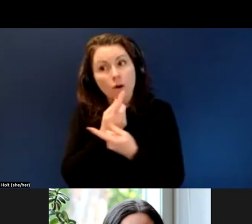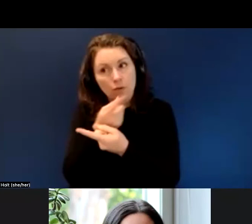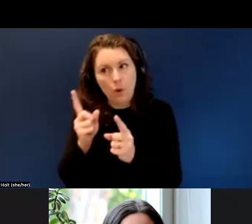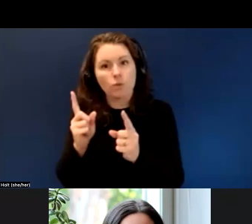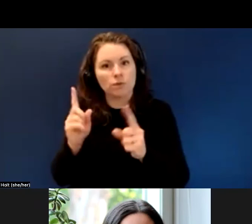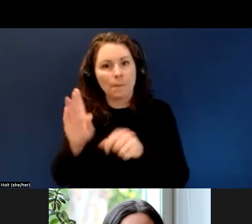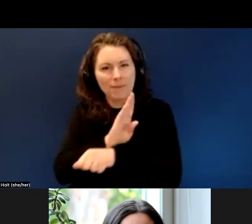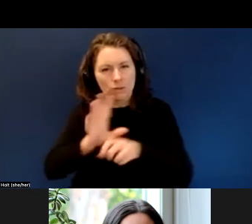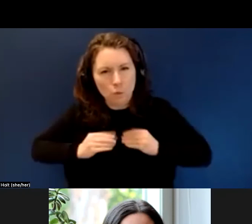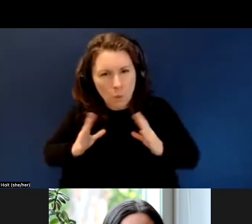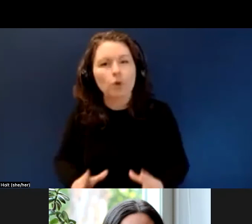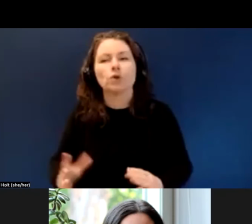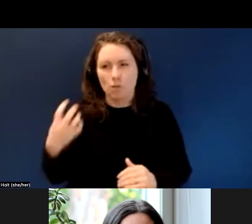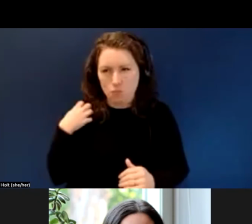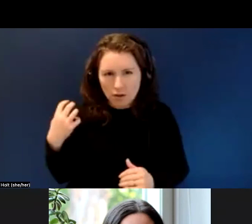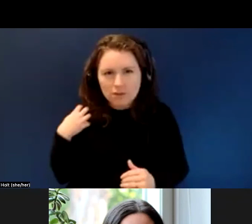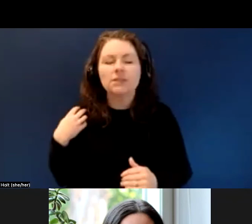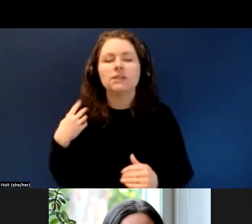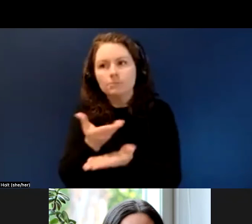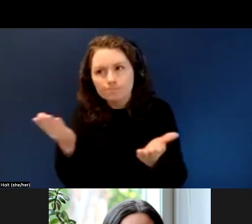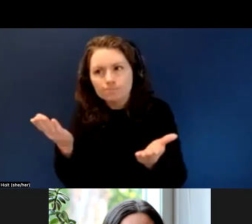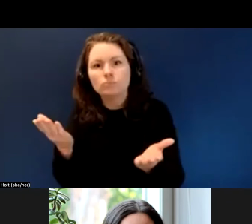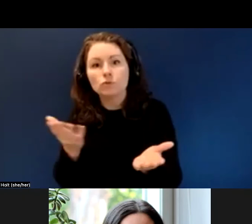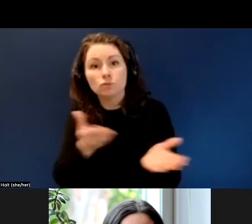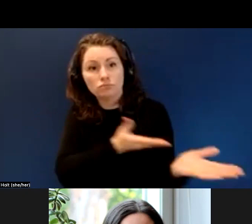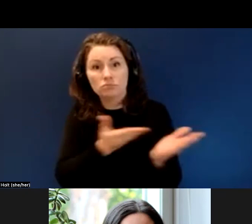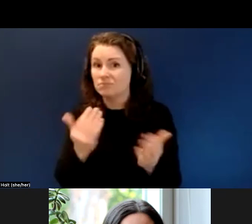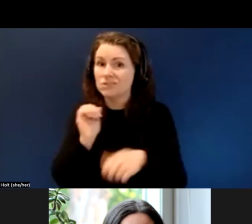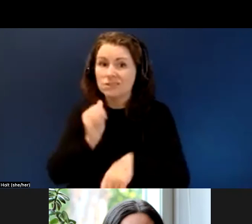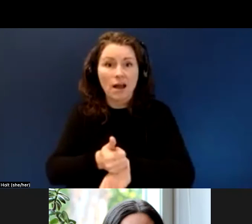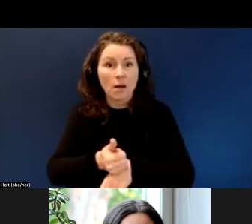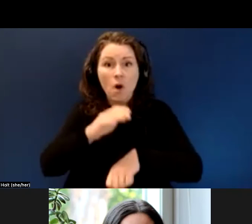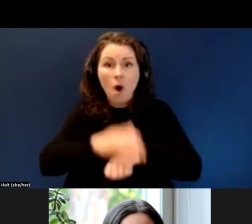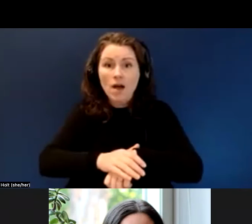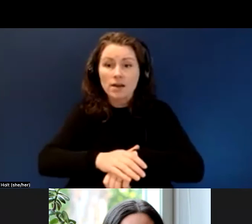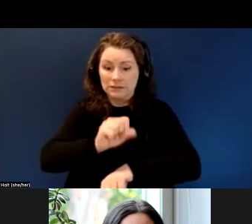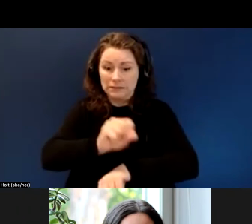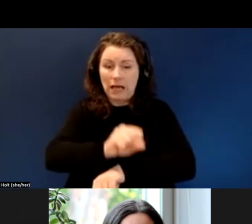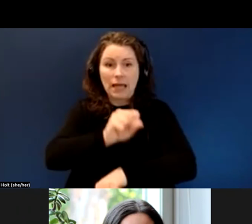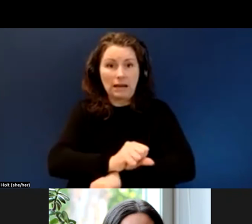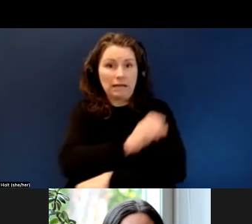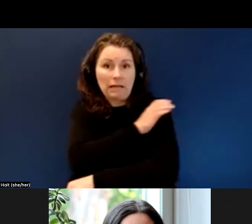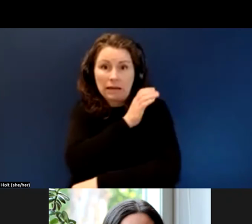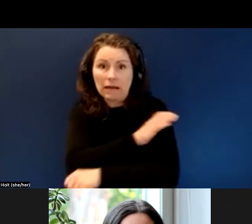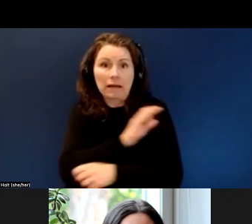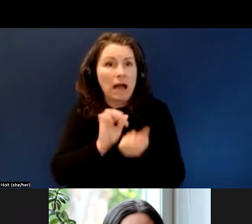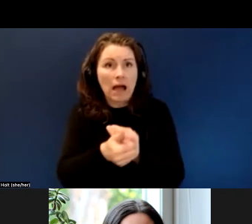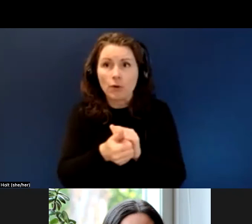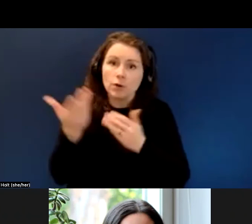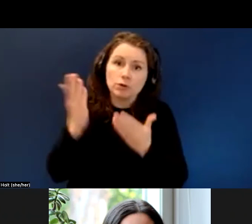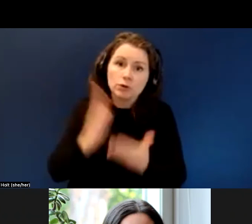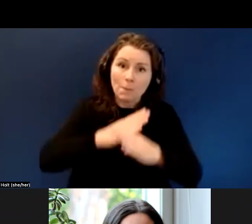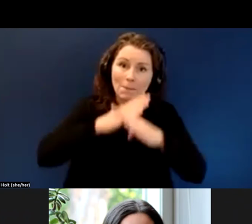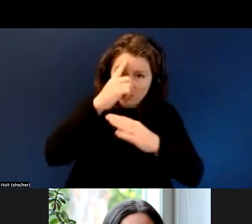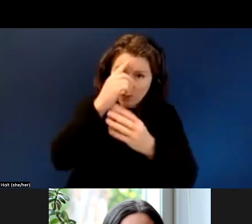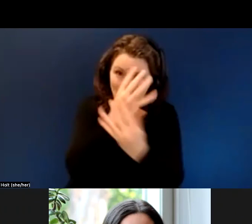about, would it be possible to bring an on-site clinic? How do we reduce barriers to immunization? How do we give employers the information